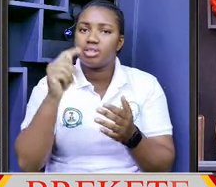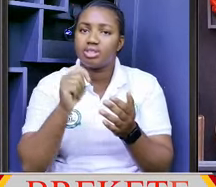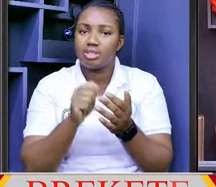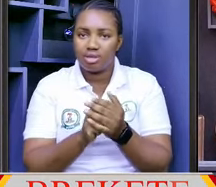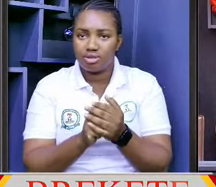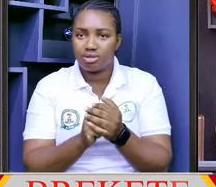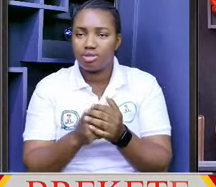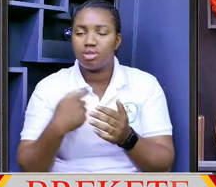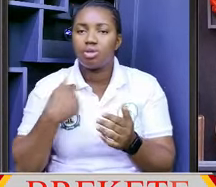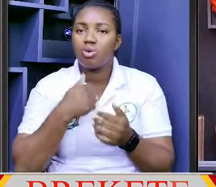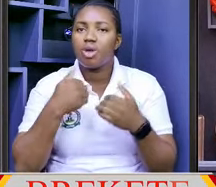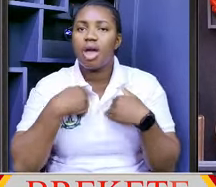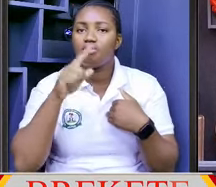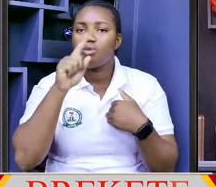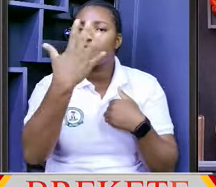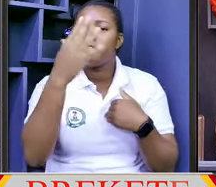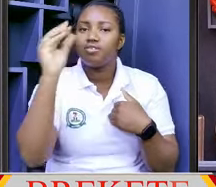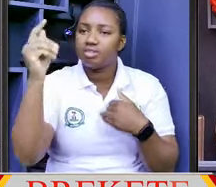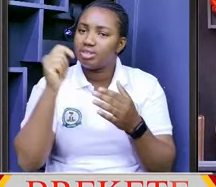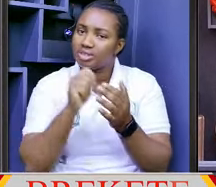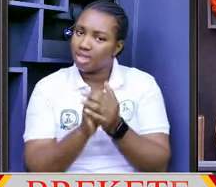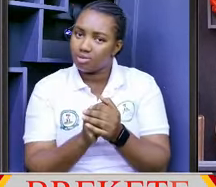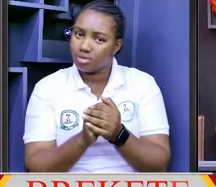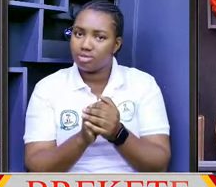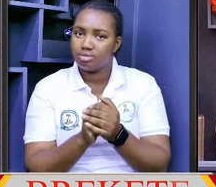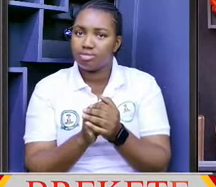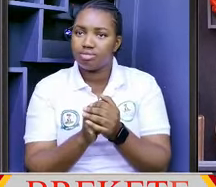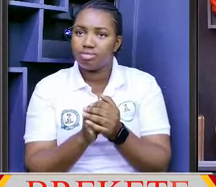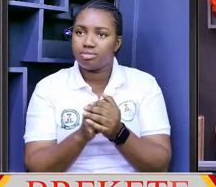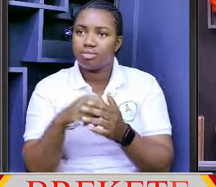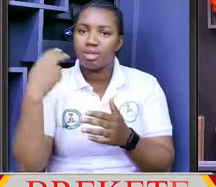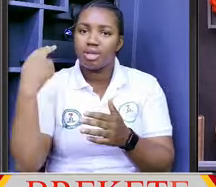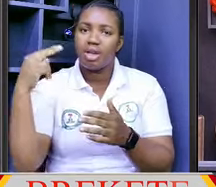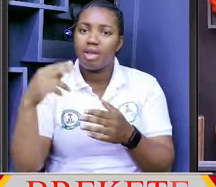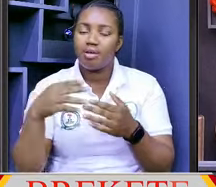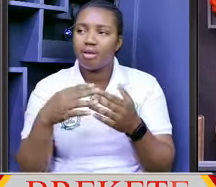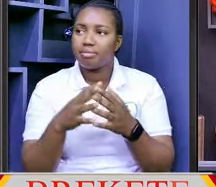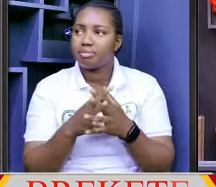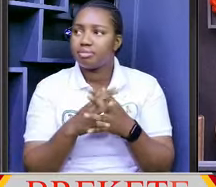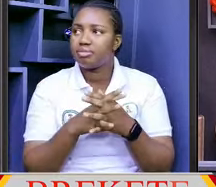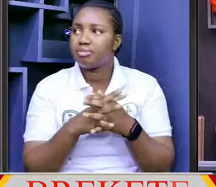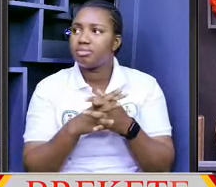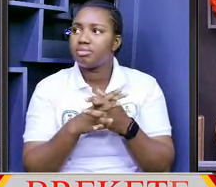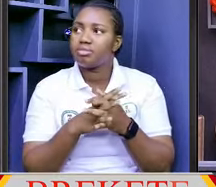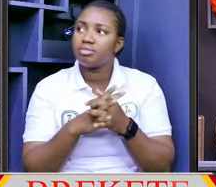50, we have 150,000 naira. Yes.